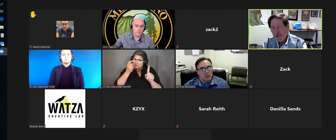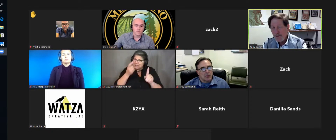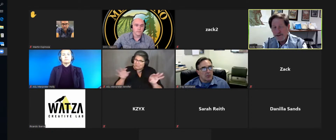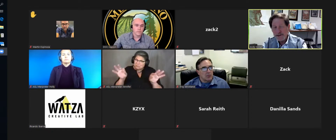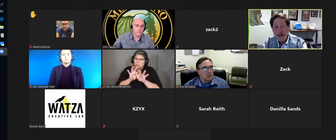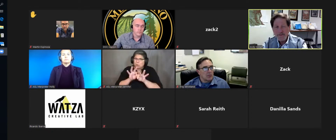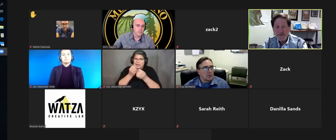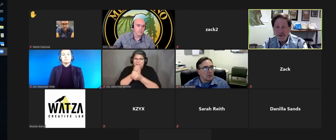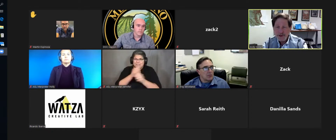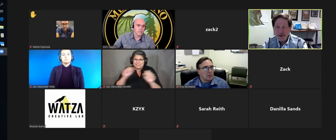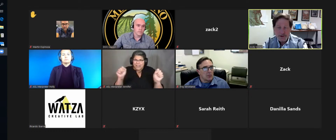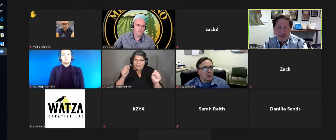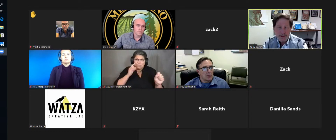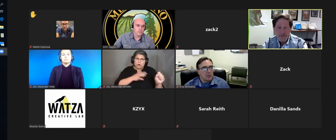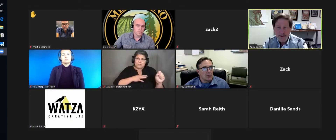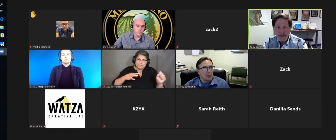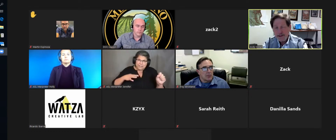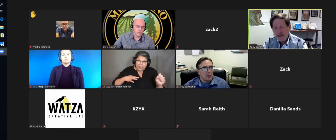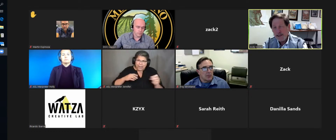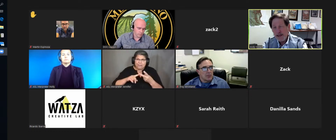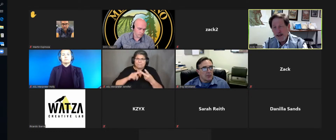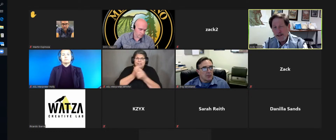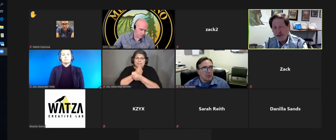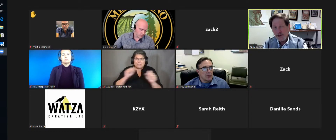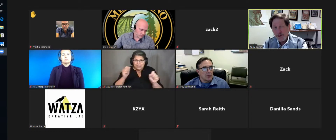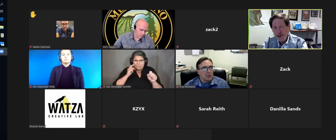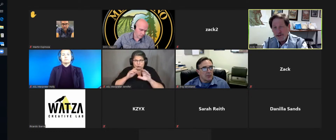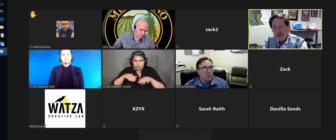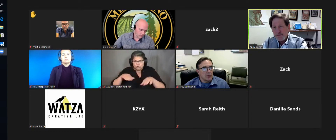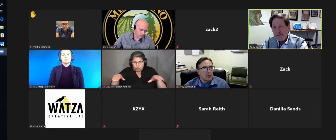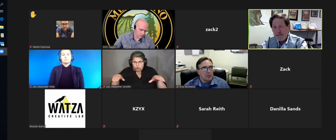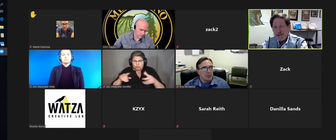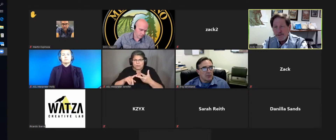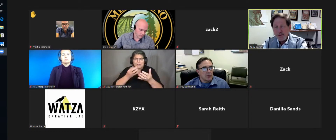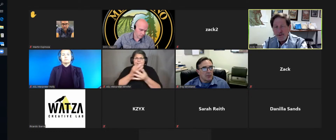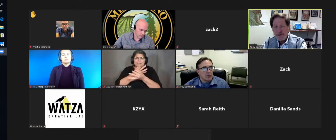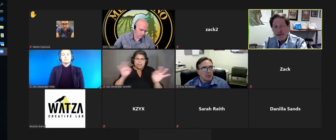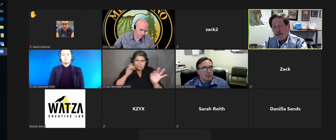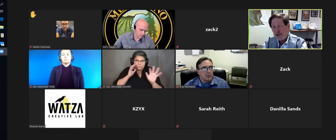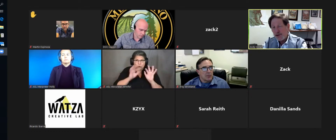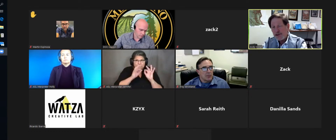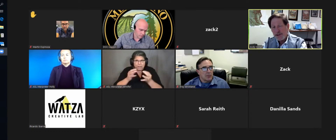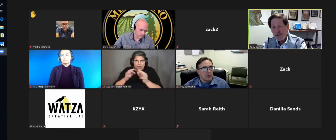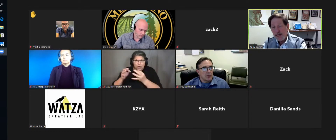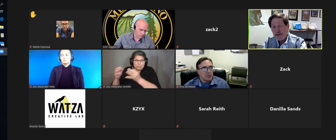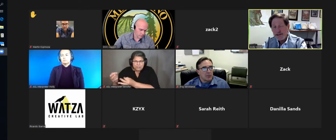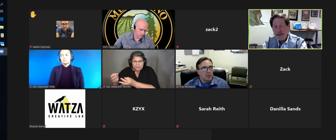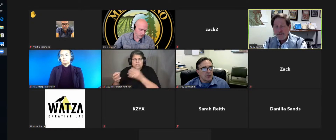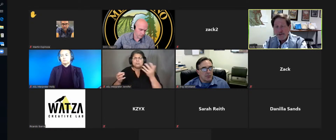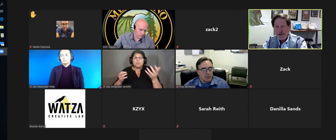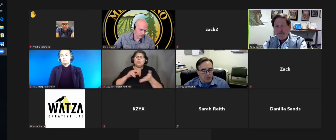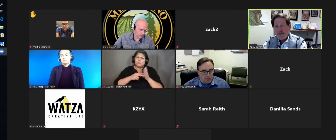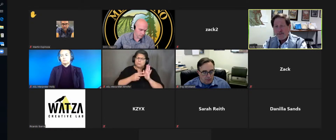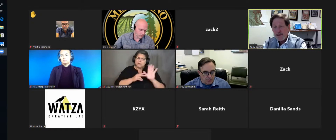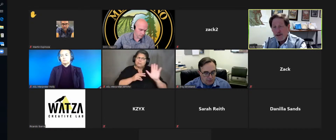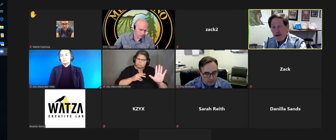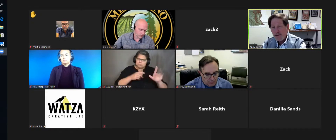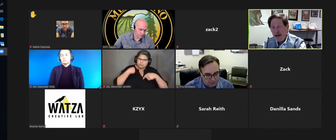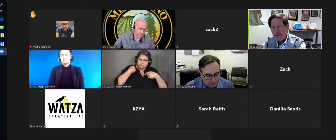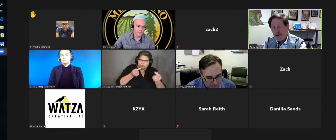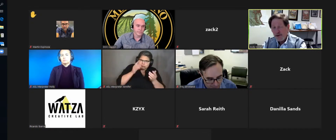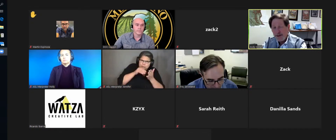staff and safe for the children and their families. And so there are some nuances, and they're using the science that they've learned from